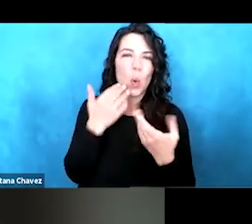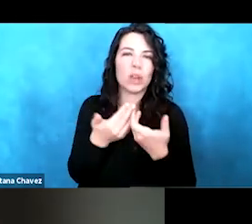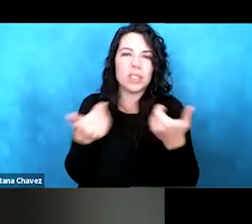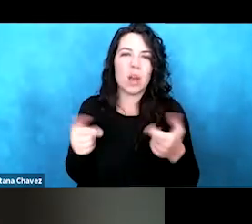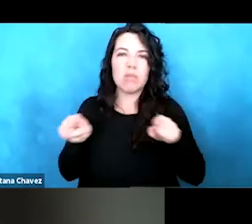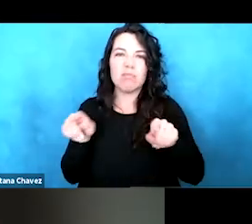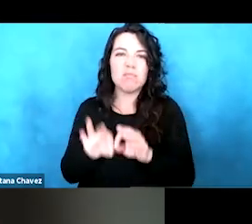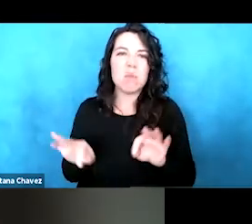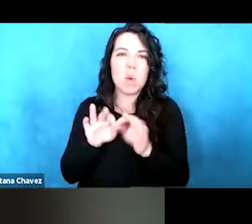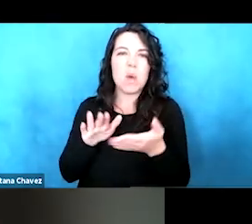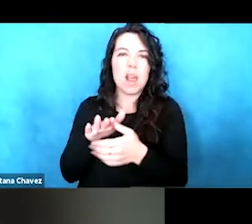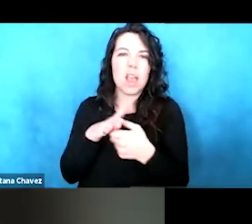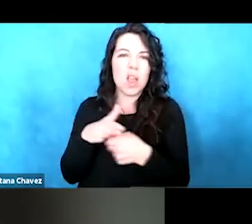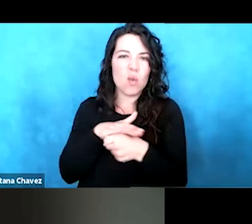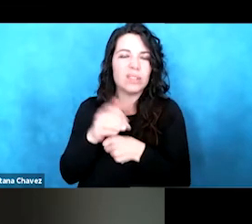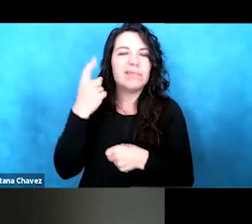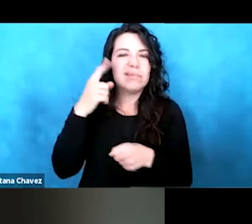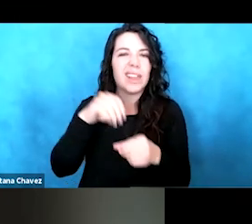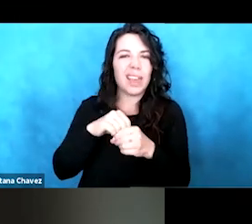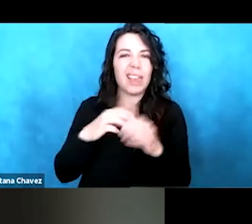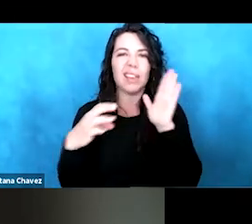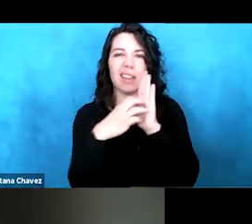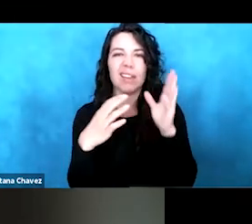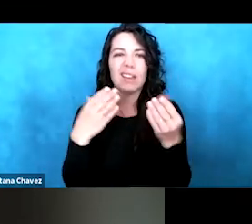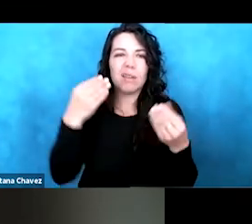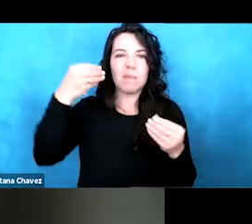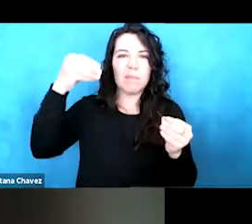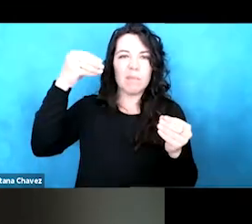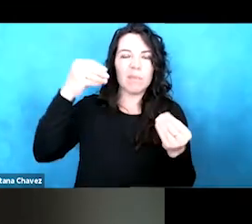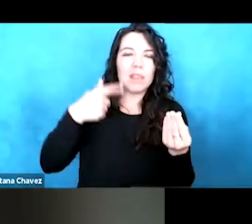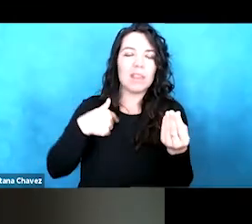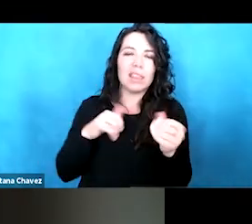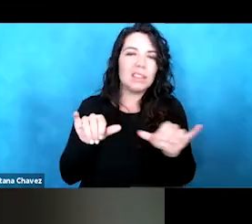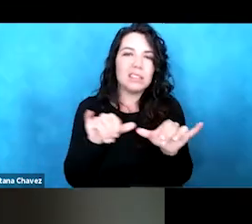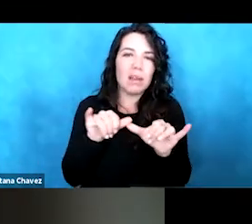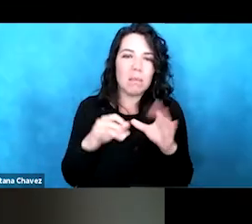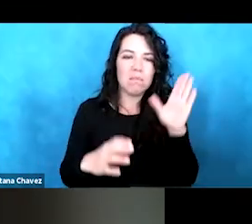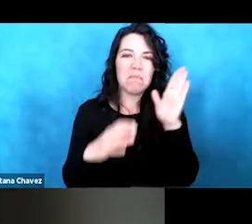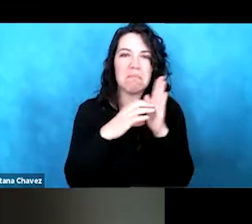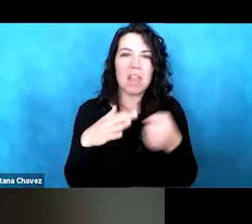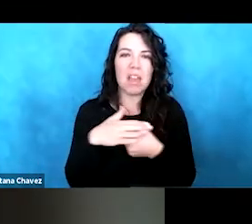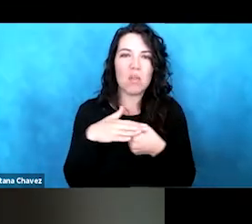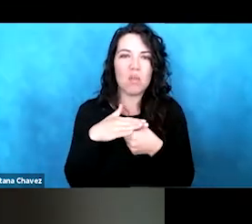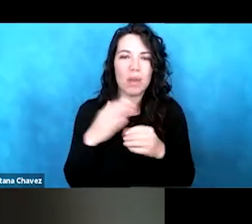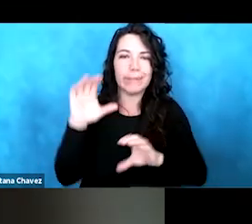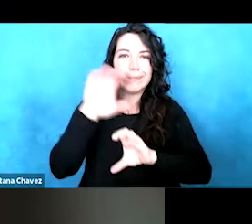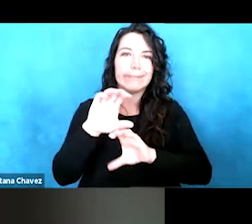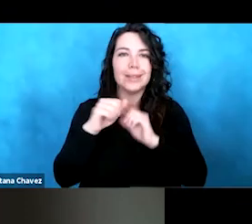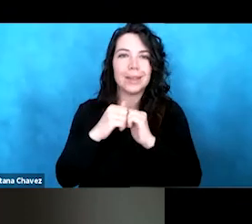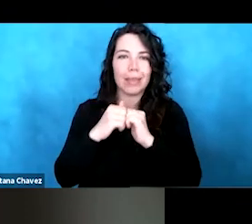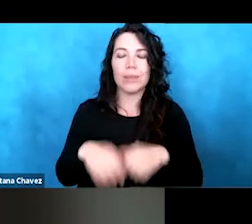of themselves. But these programs, we looked at one that was focused specifically